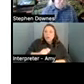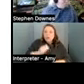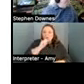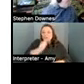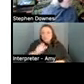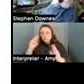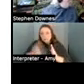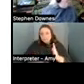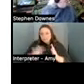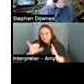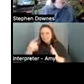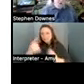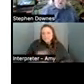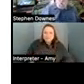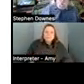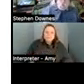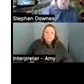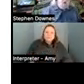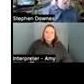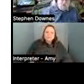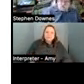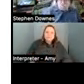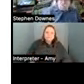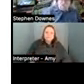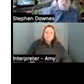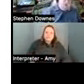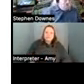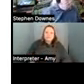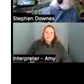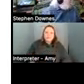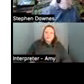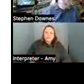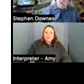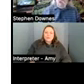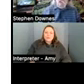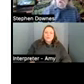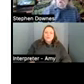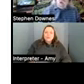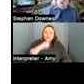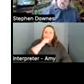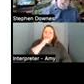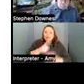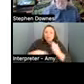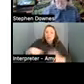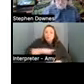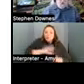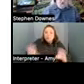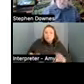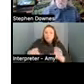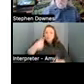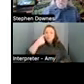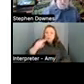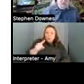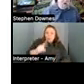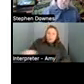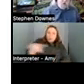it's not what we do for our students it's not going to